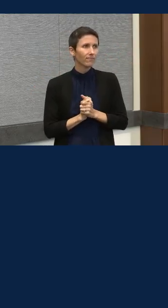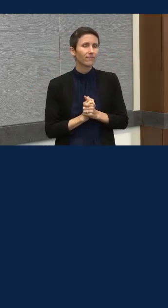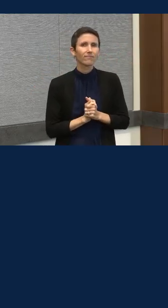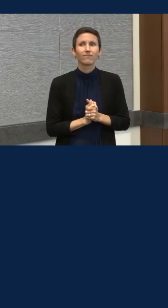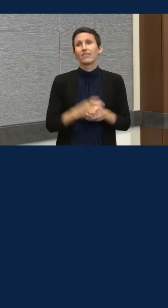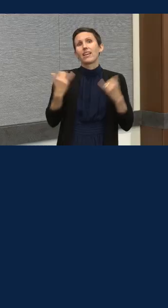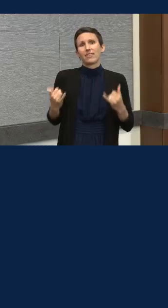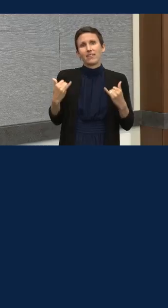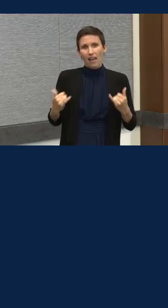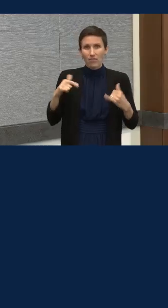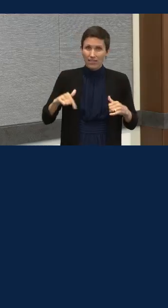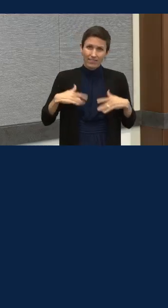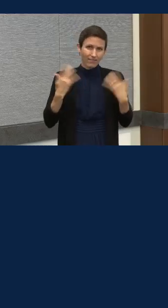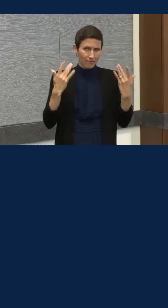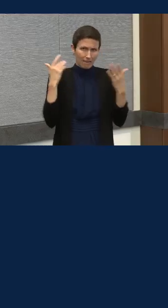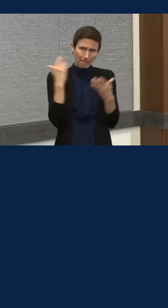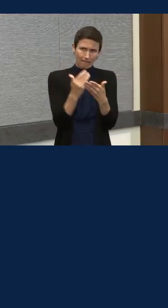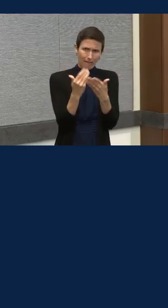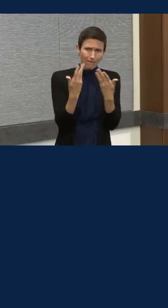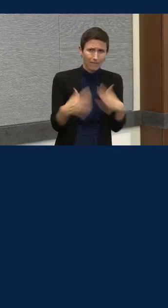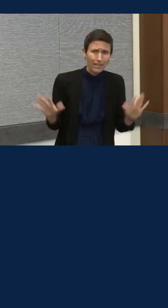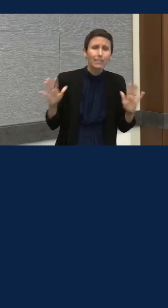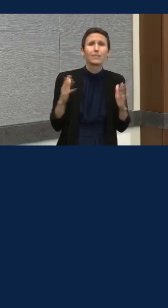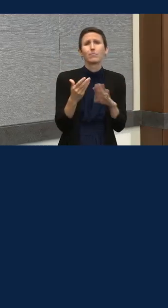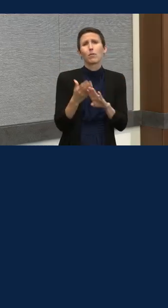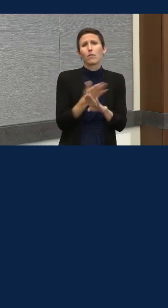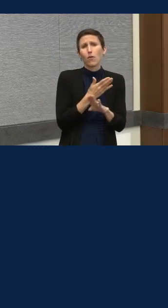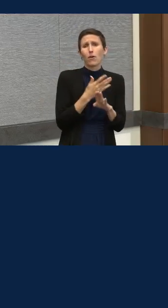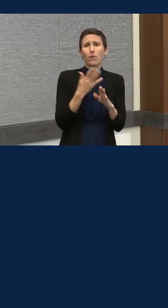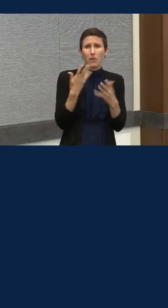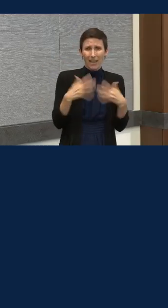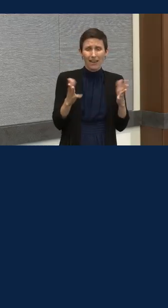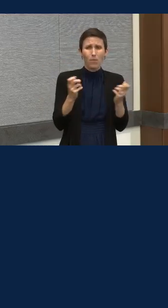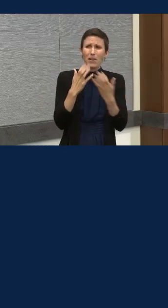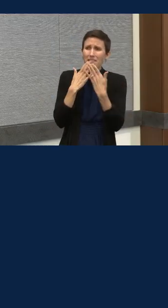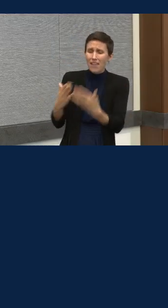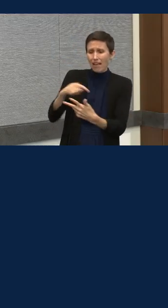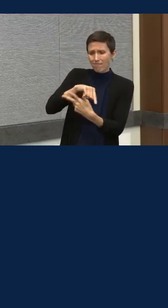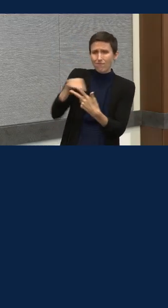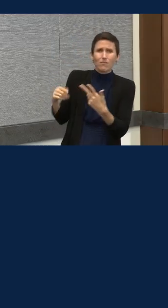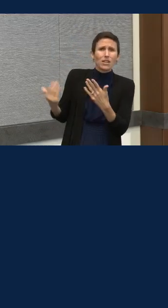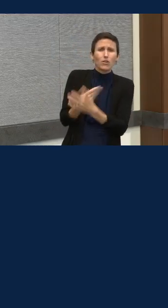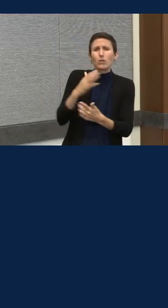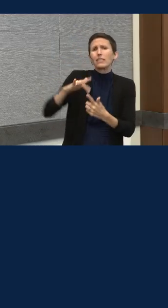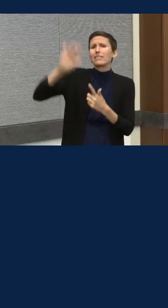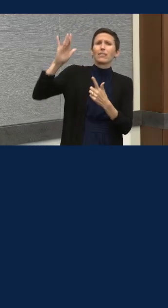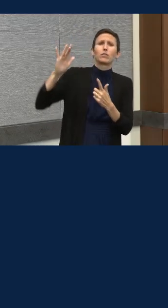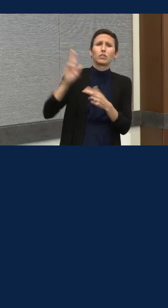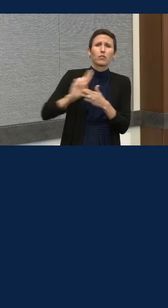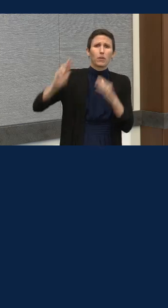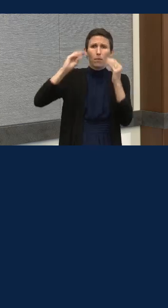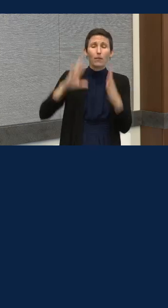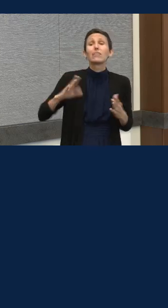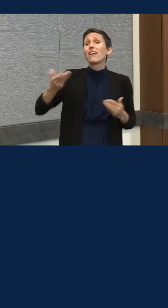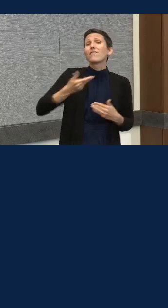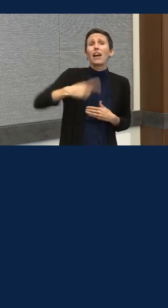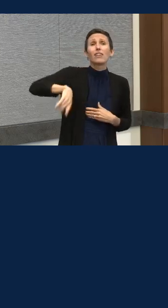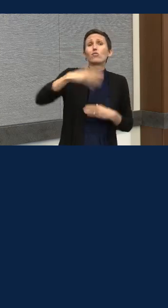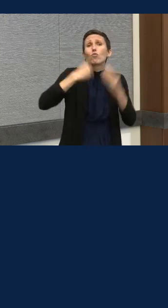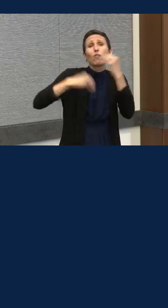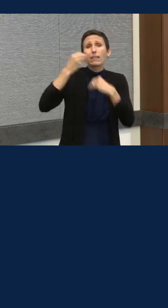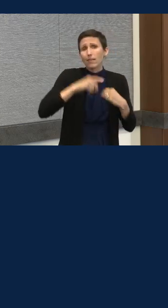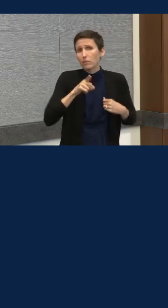To conclude our event, I would like to thank our three distinguished university professors and invite you all to a reception